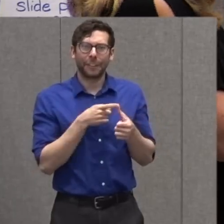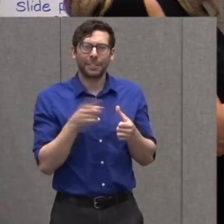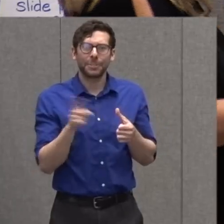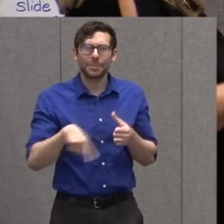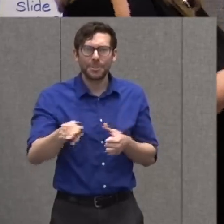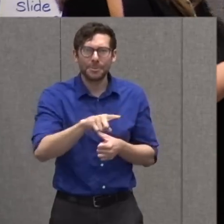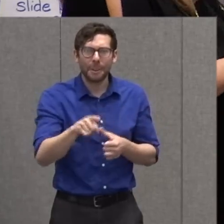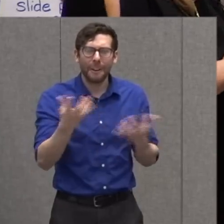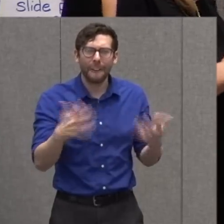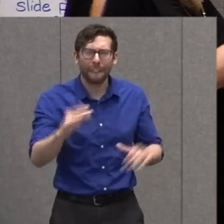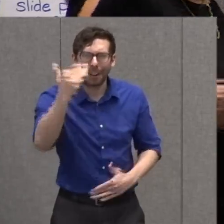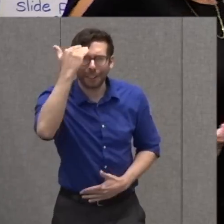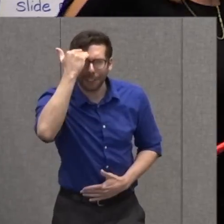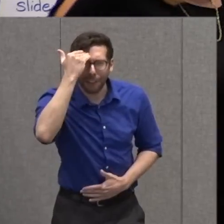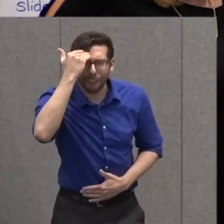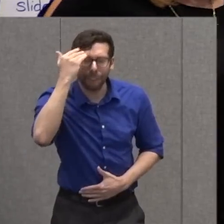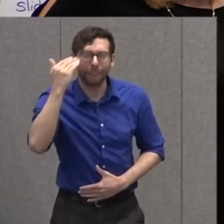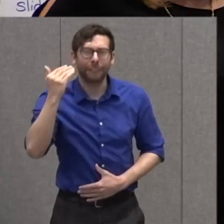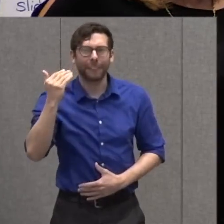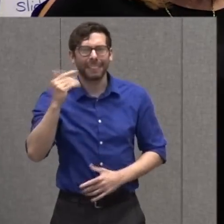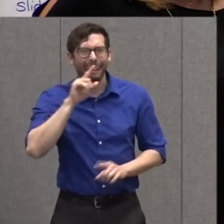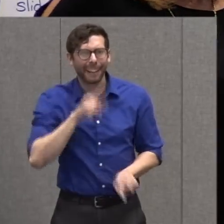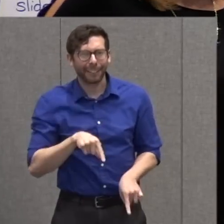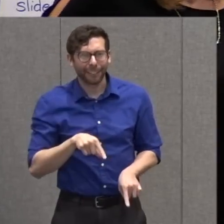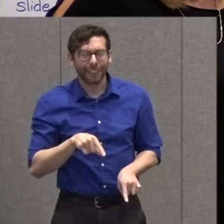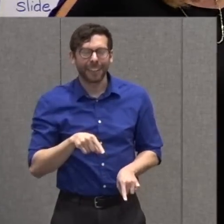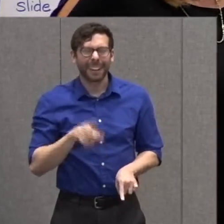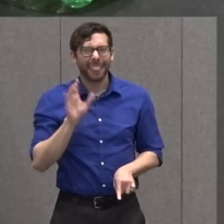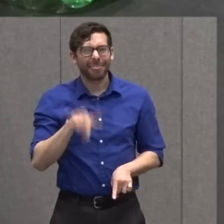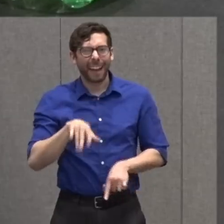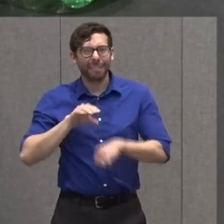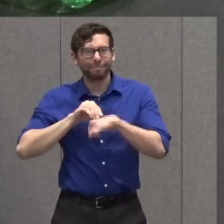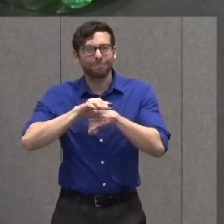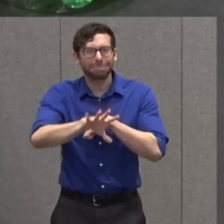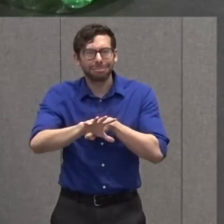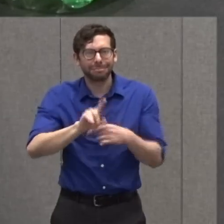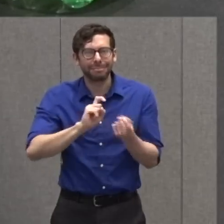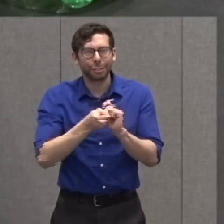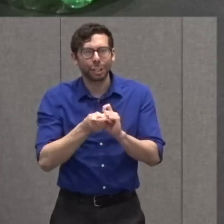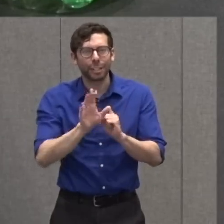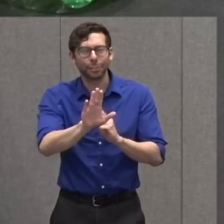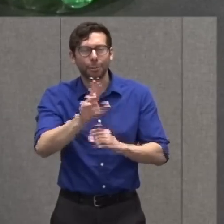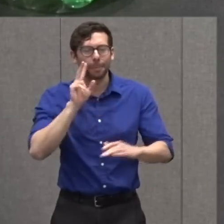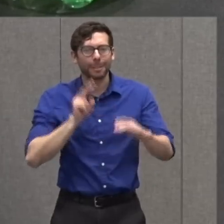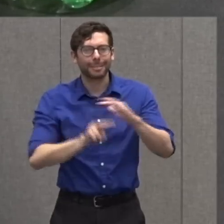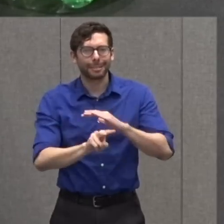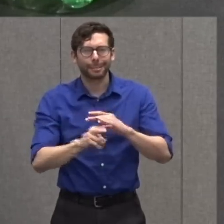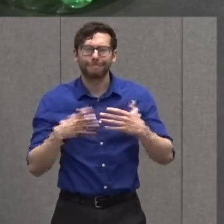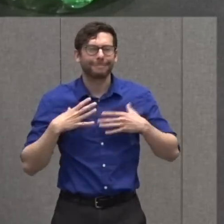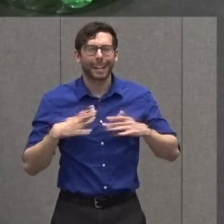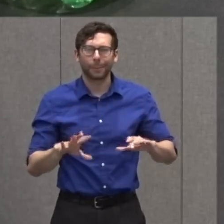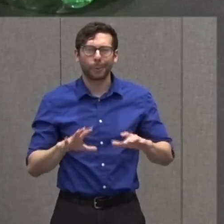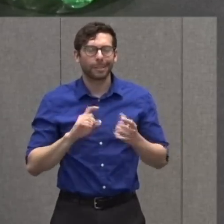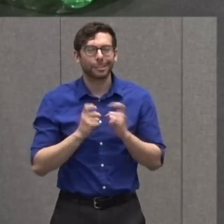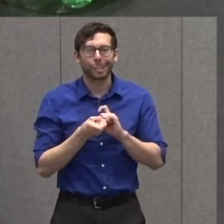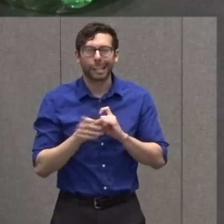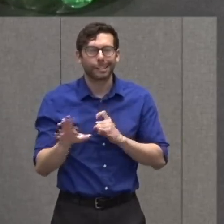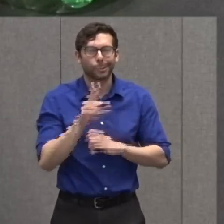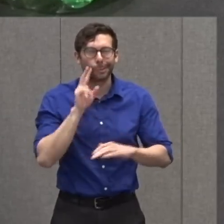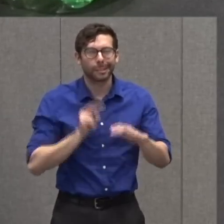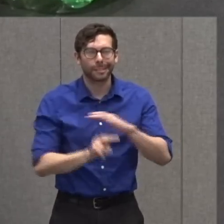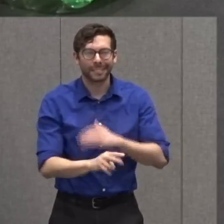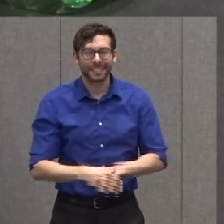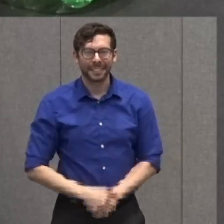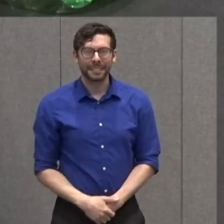was. And it would have changed your prediction, and I didn't want to change your prediction. So I'm going to